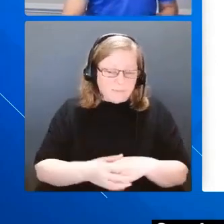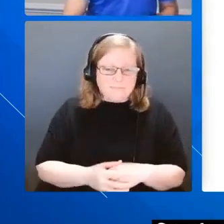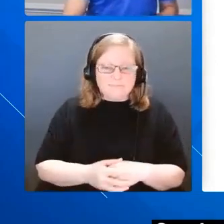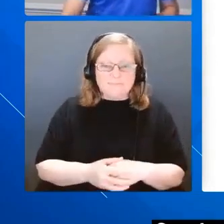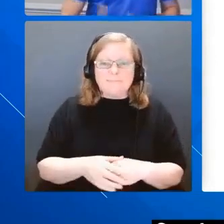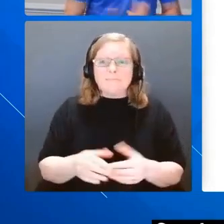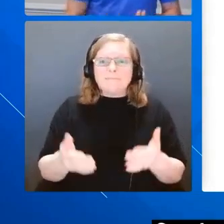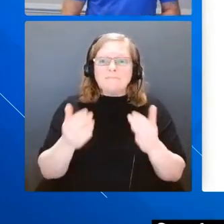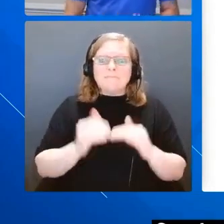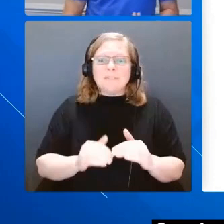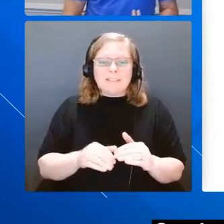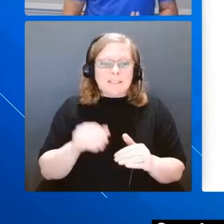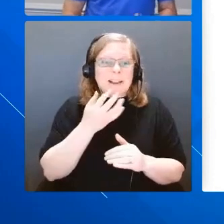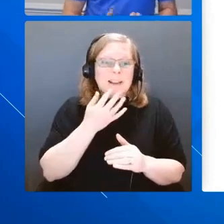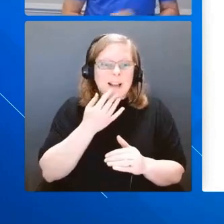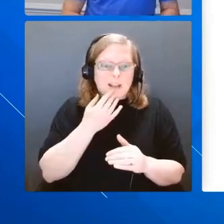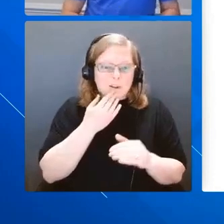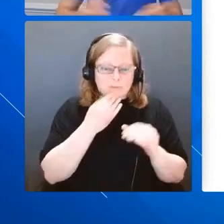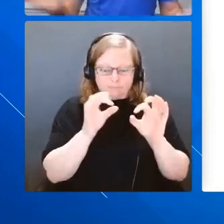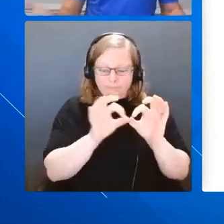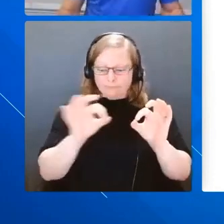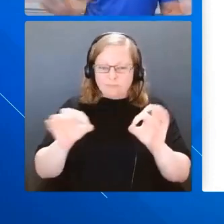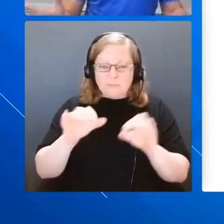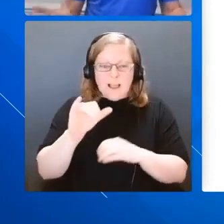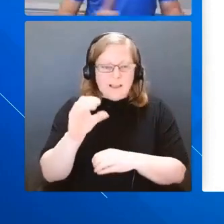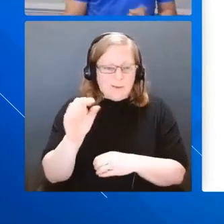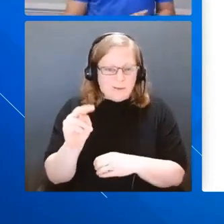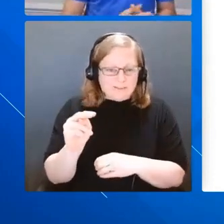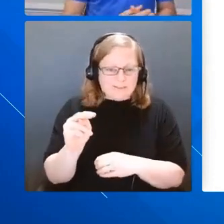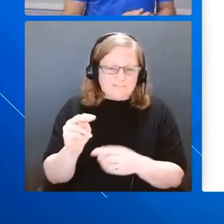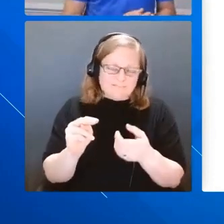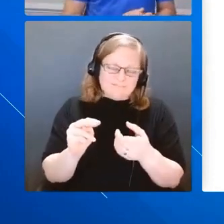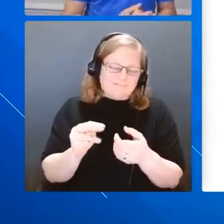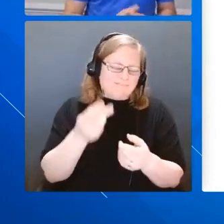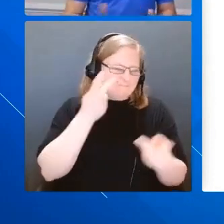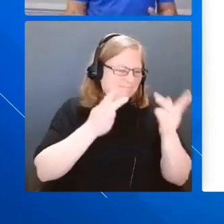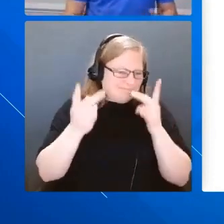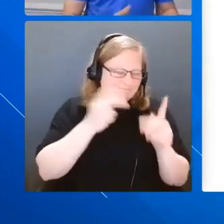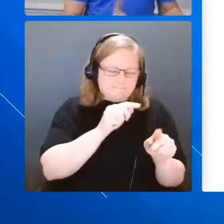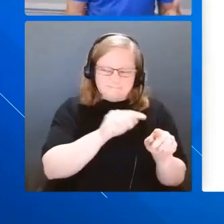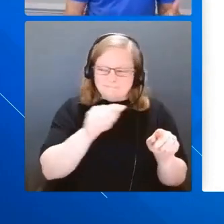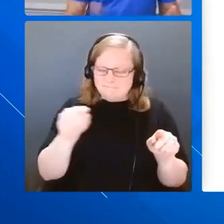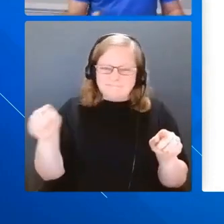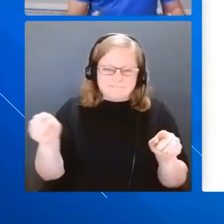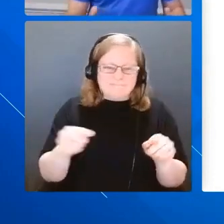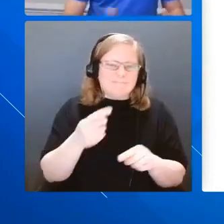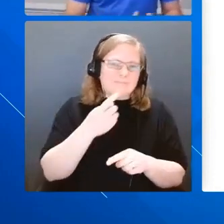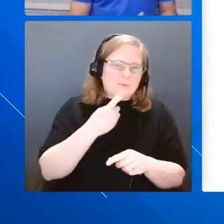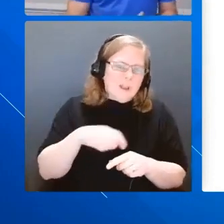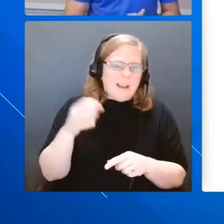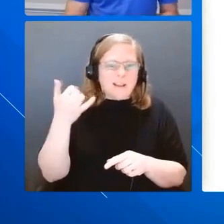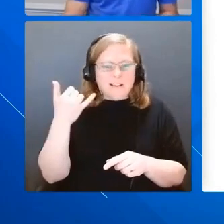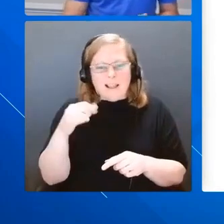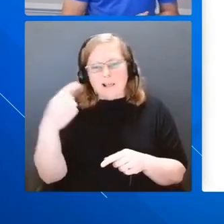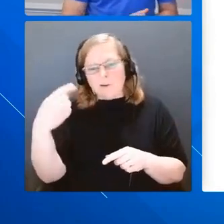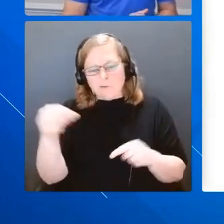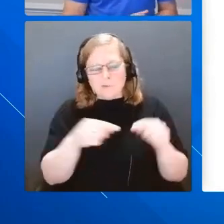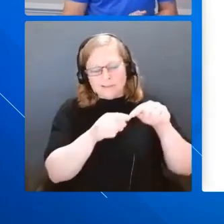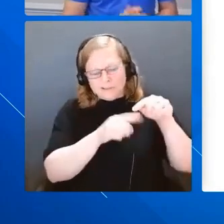status icons. Here we have you've seen these a million places, our red, yellow, and green. Here it's circles, it's a little